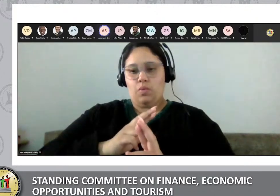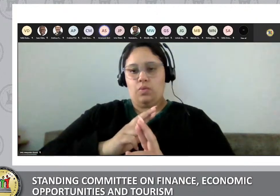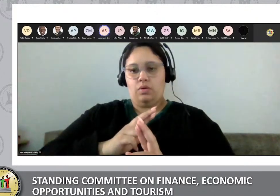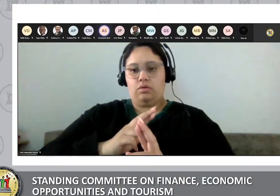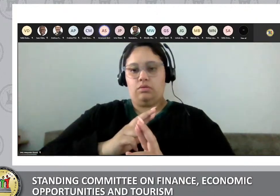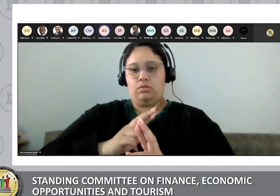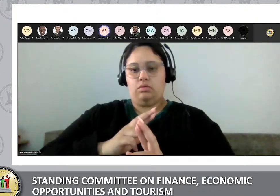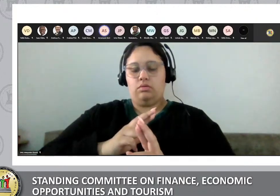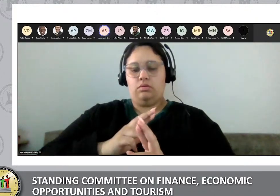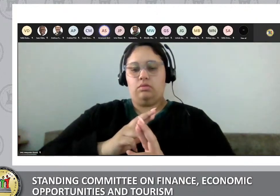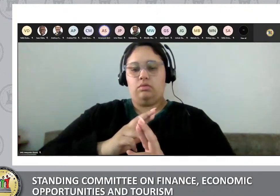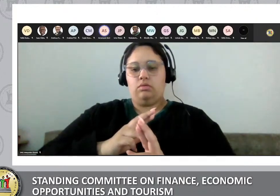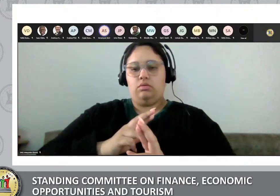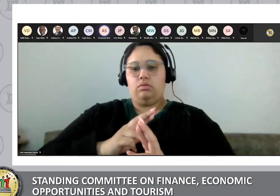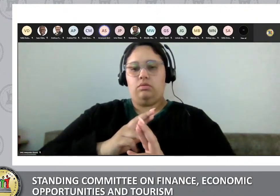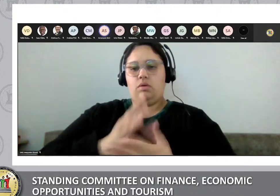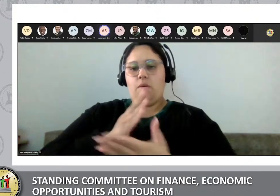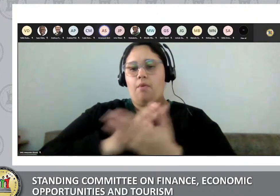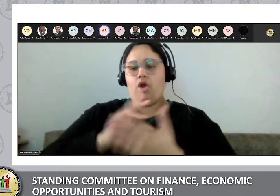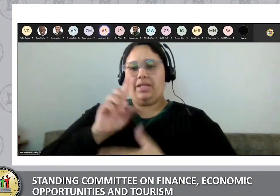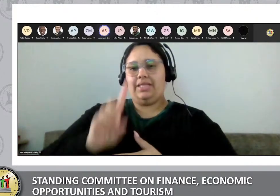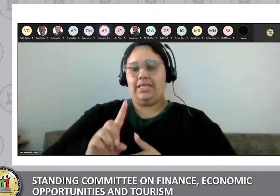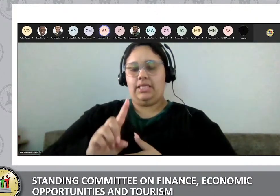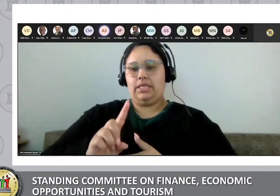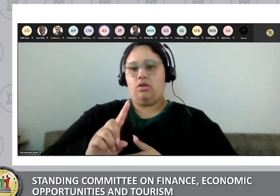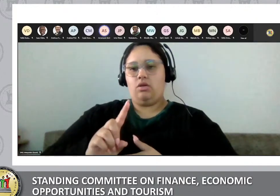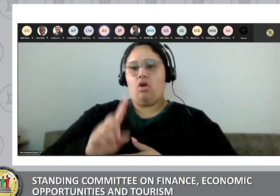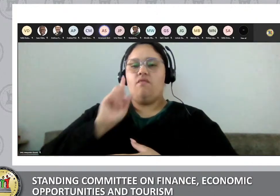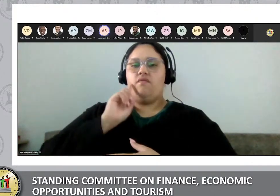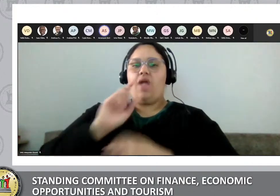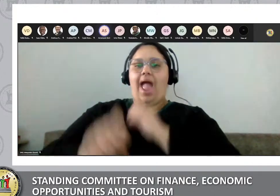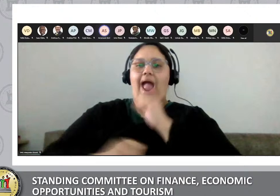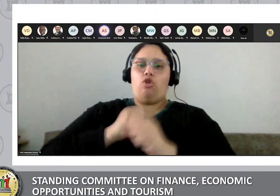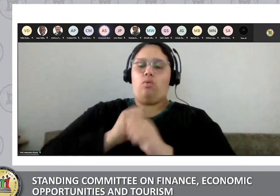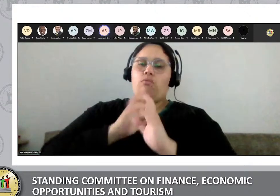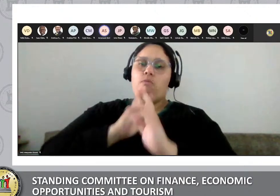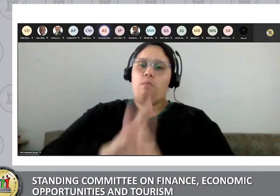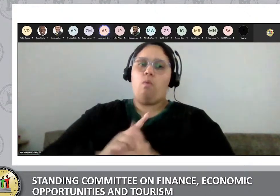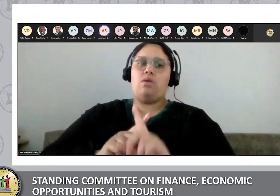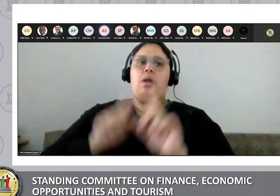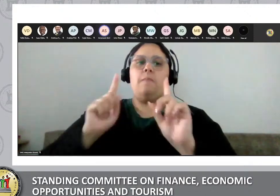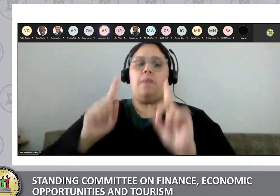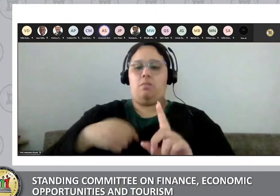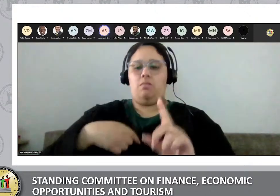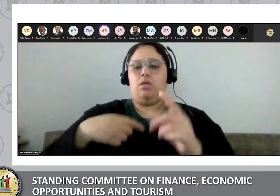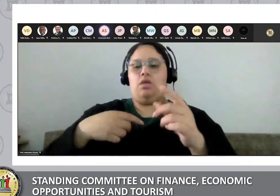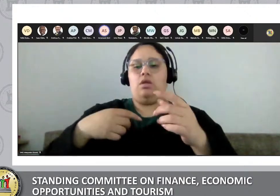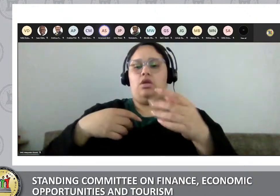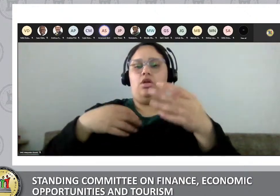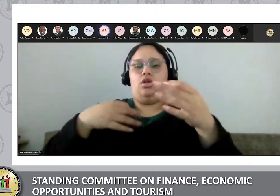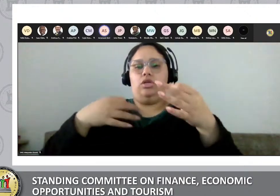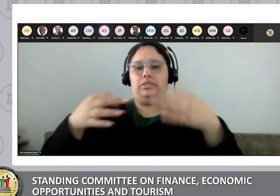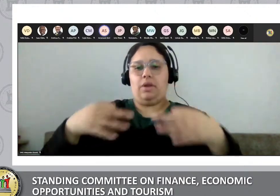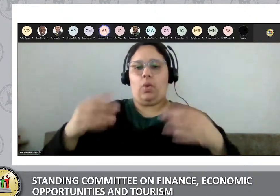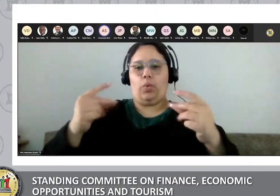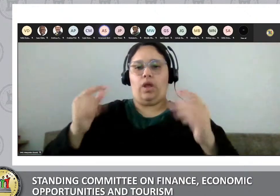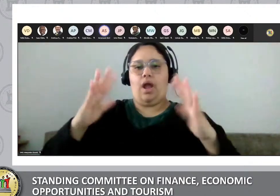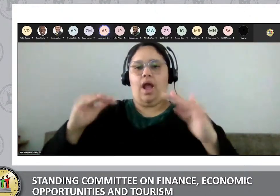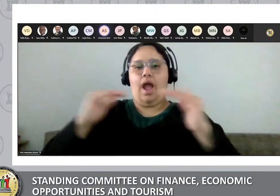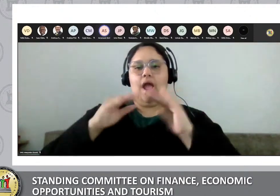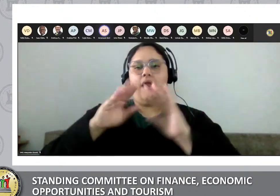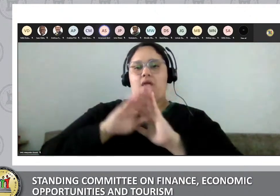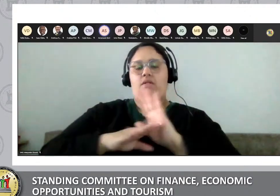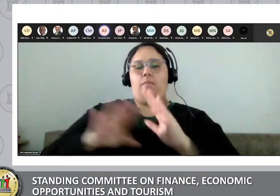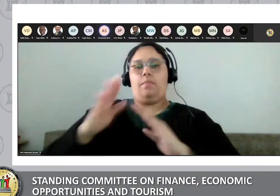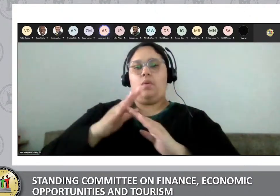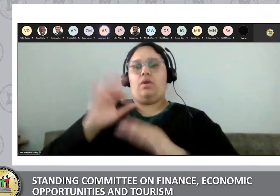and part D of the auditory up the annual report, but I will just go through it very high level on Program 3, and